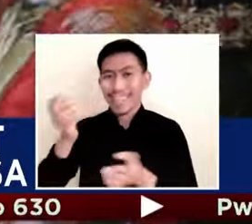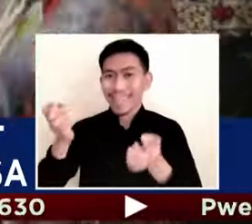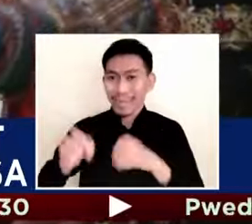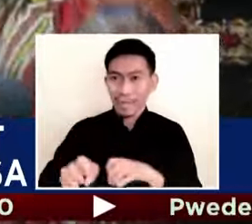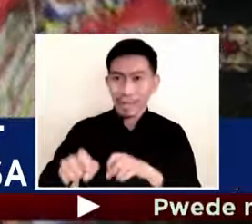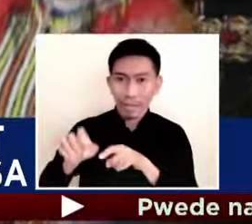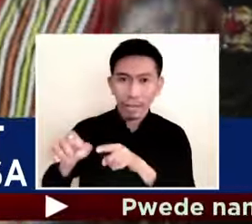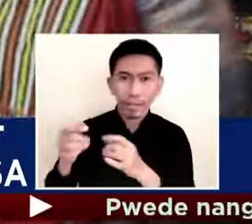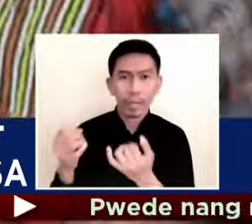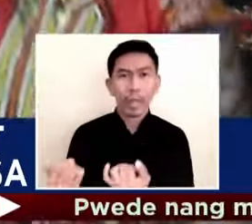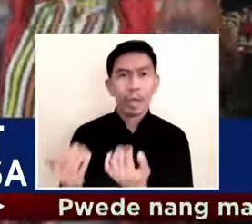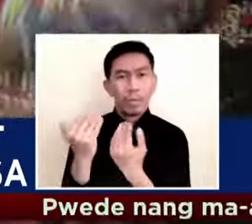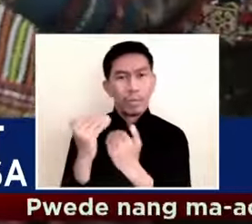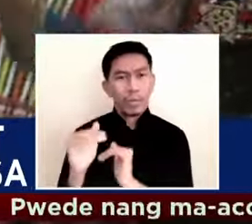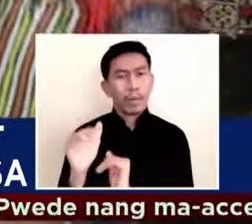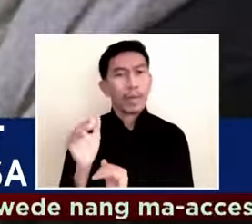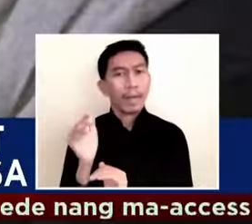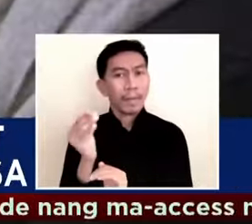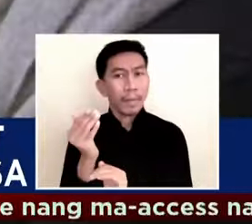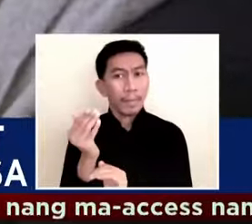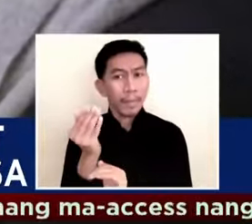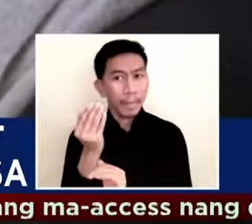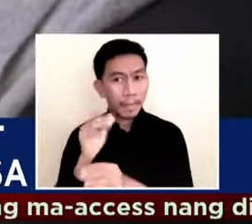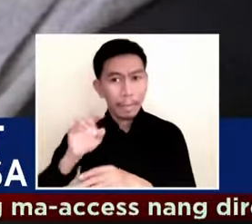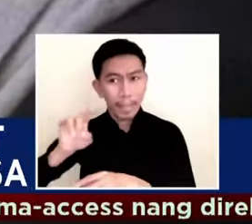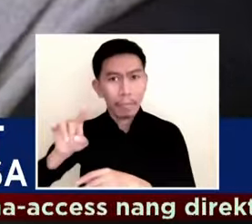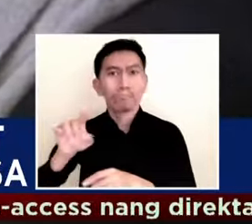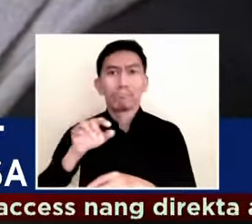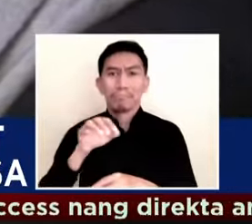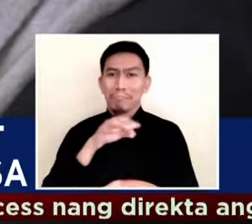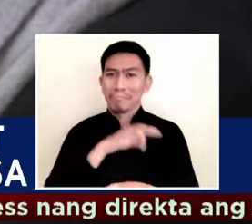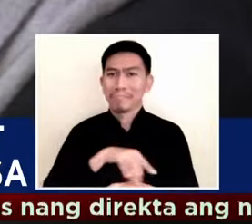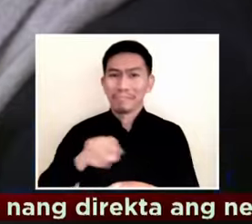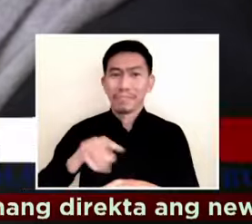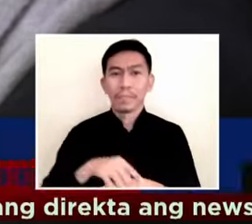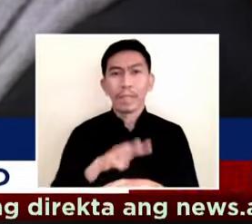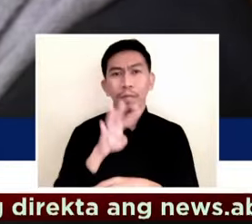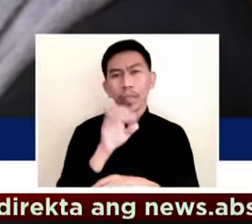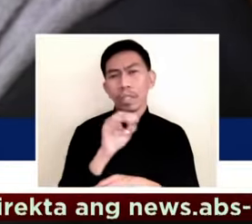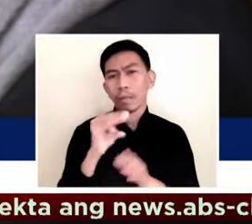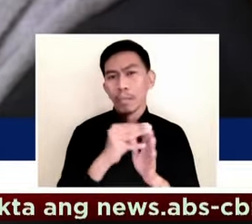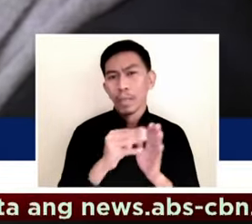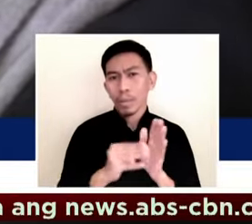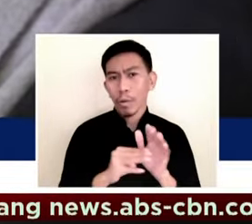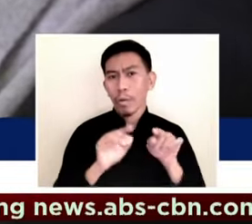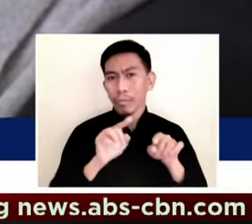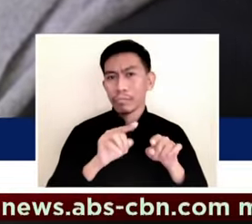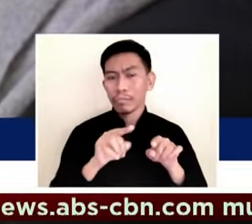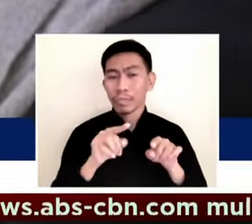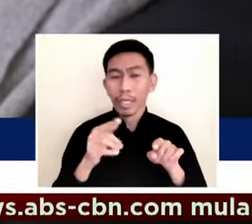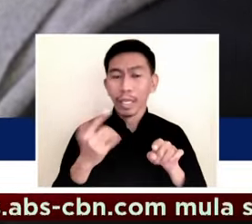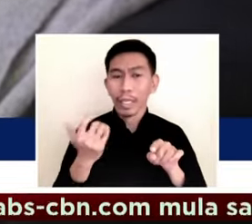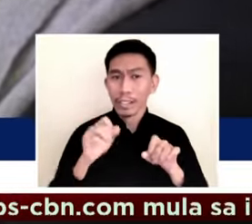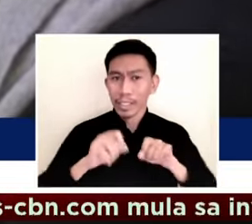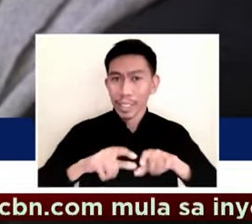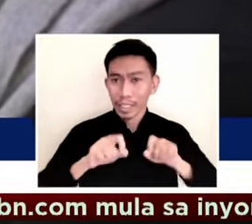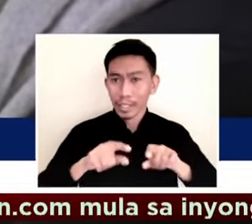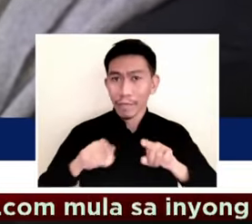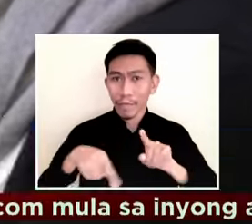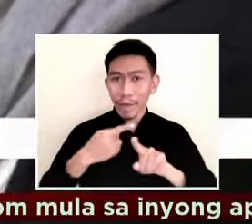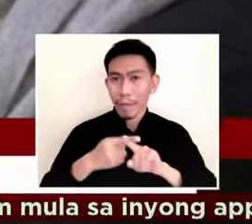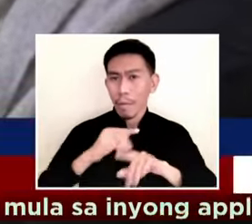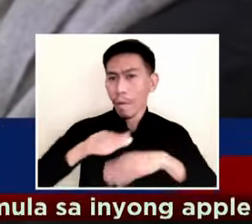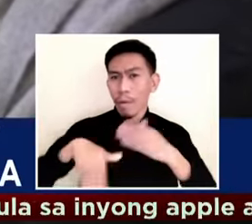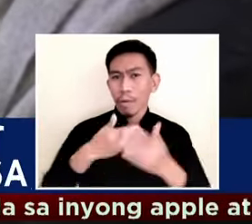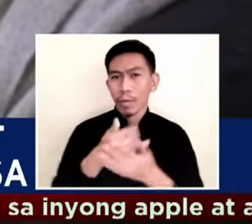sa marketing. Around 40 million pesos, and the sales leads generated by all our private